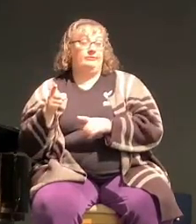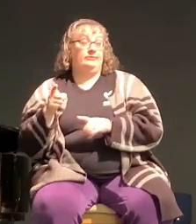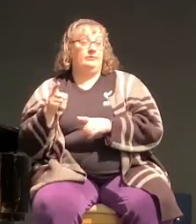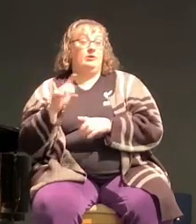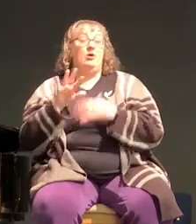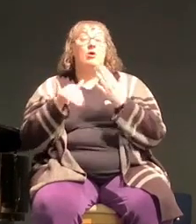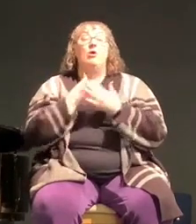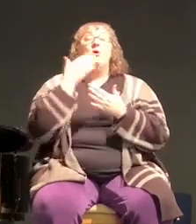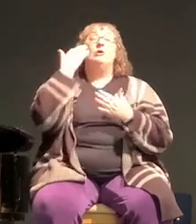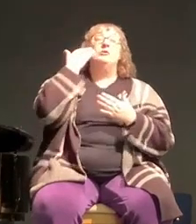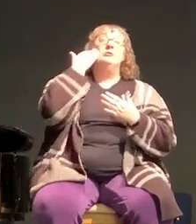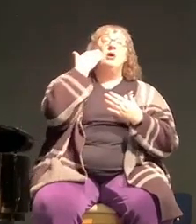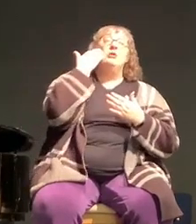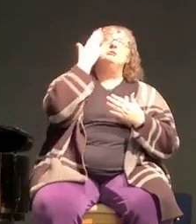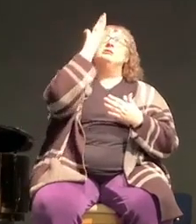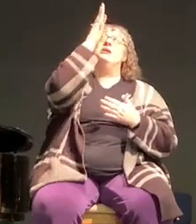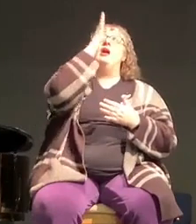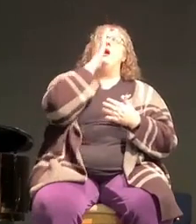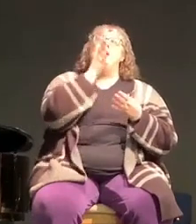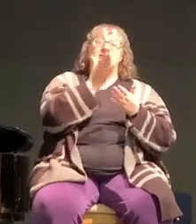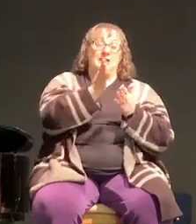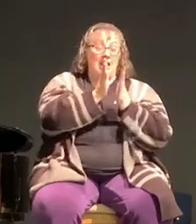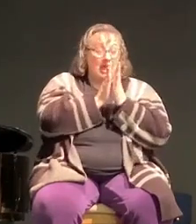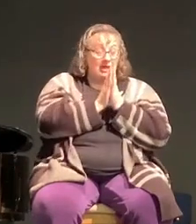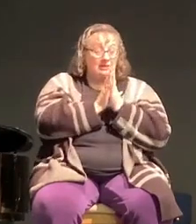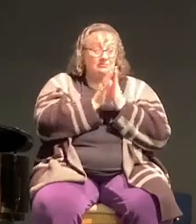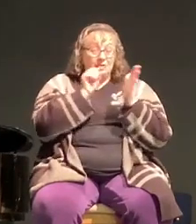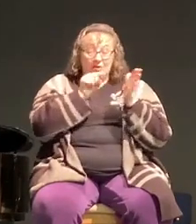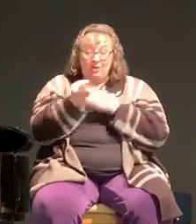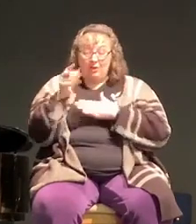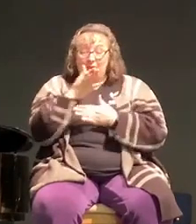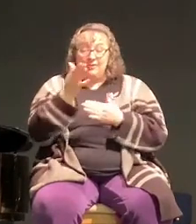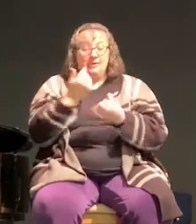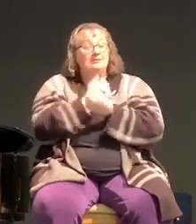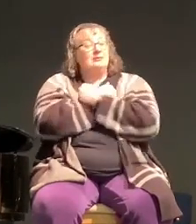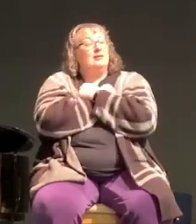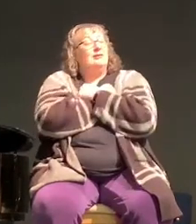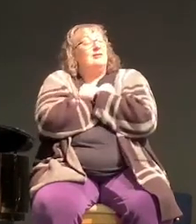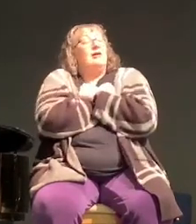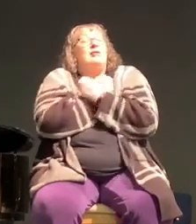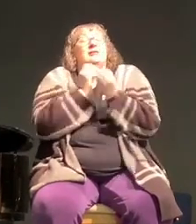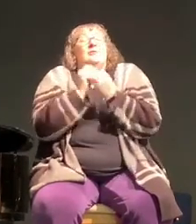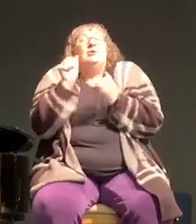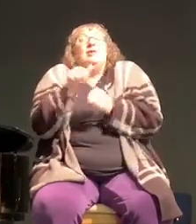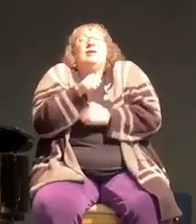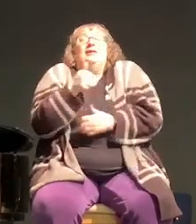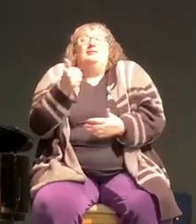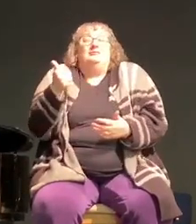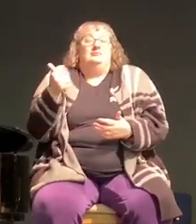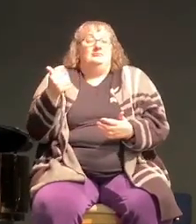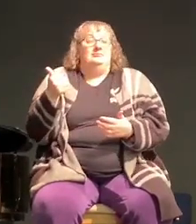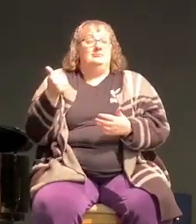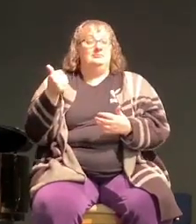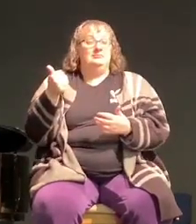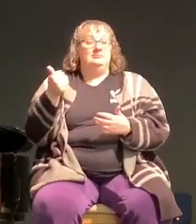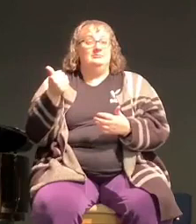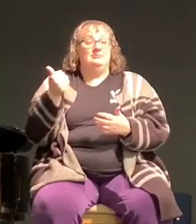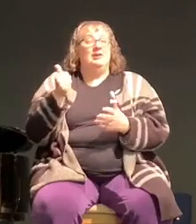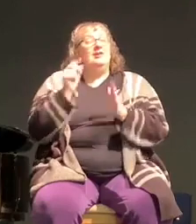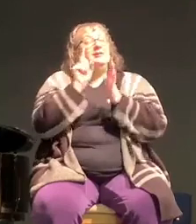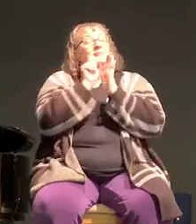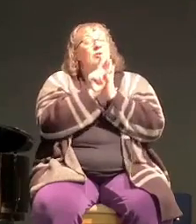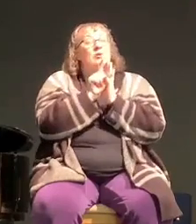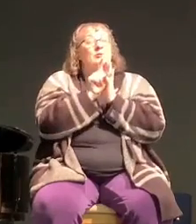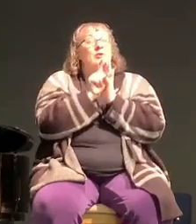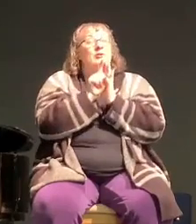All he knows is that God has asked him to kill the thing he loves more than anything in this world. But in this